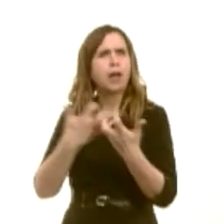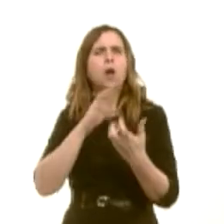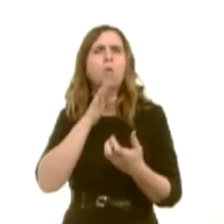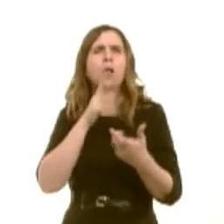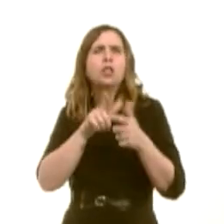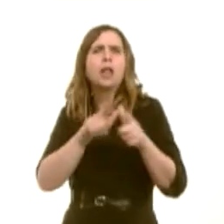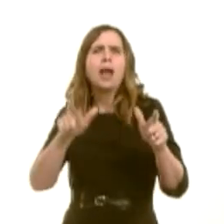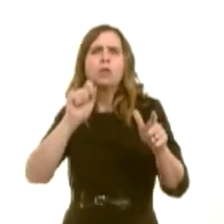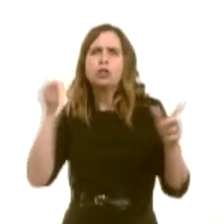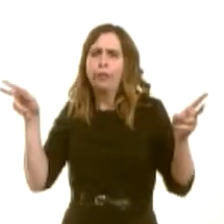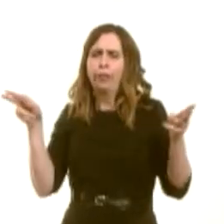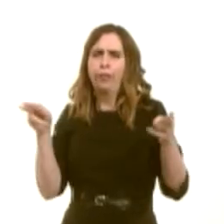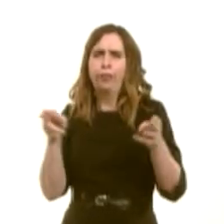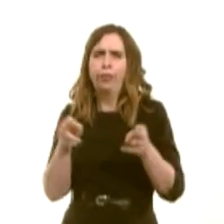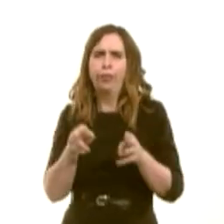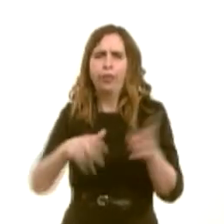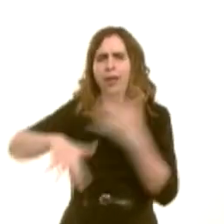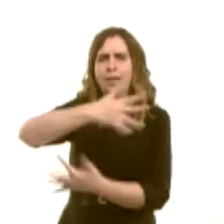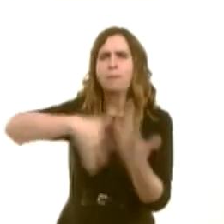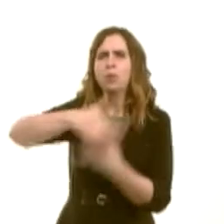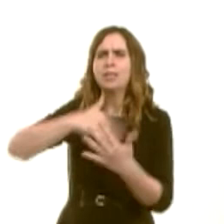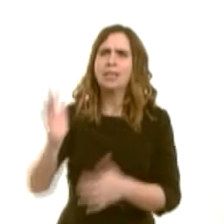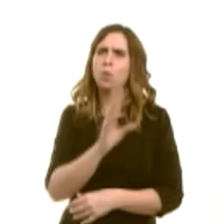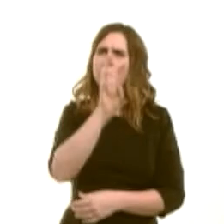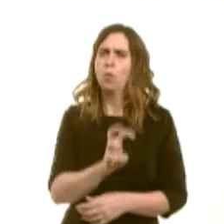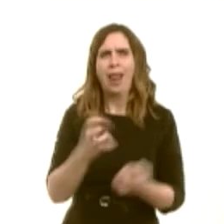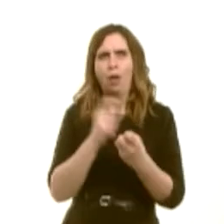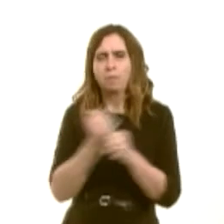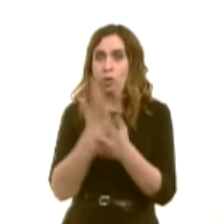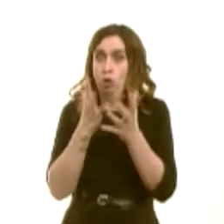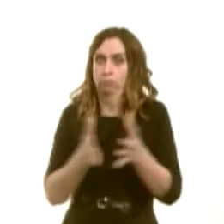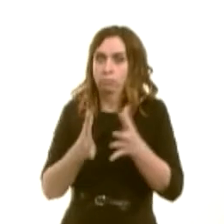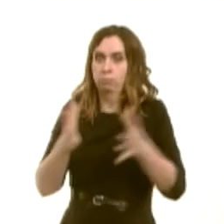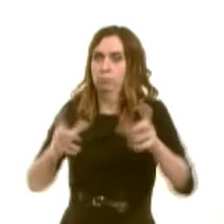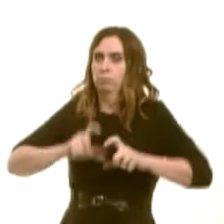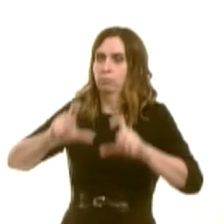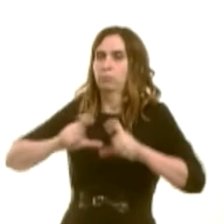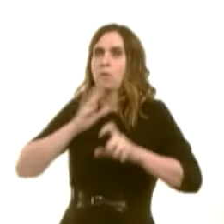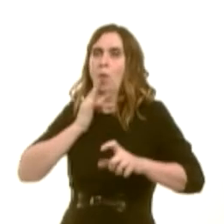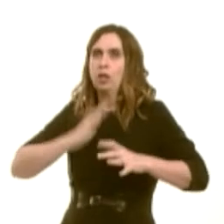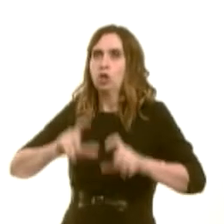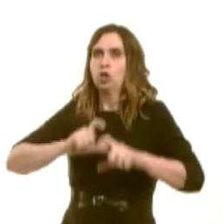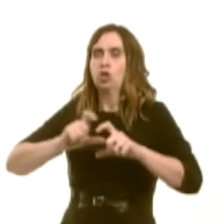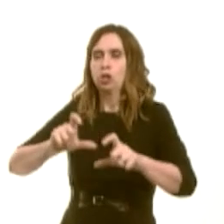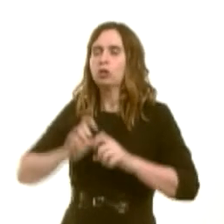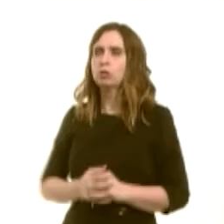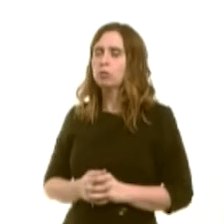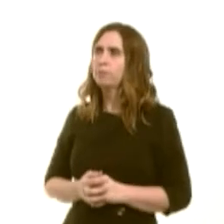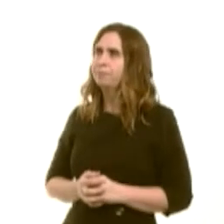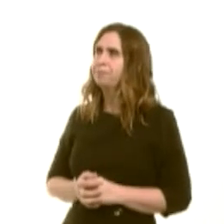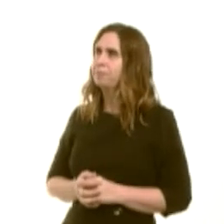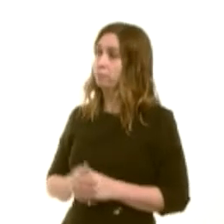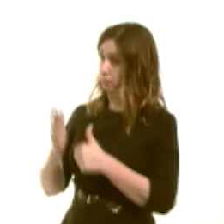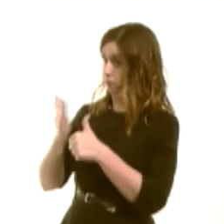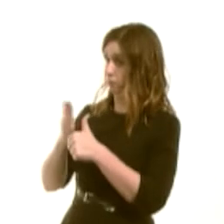language as a living language in communities in West Wales? Well, first of all, the first thing that we'll ensure is an increase in the